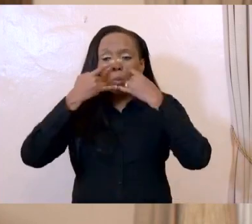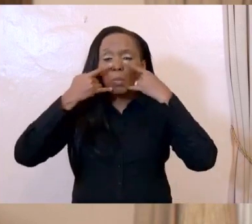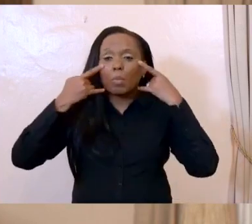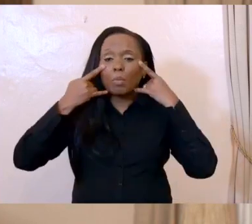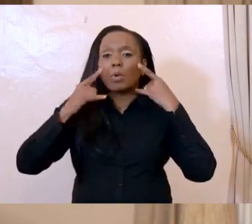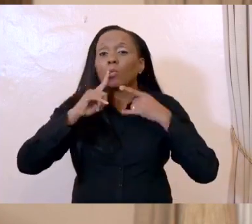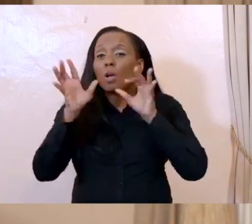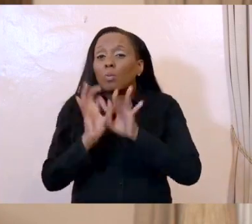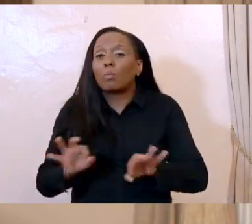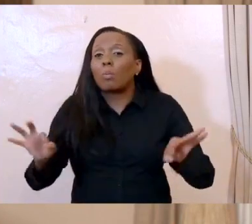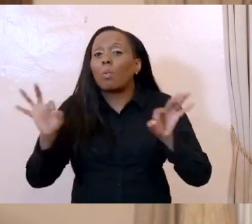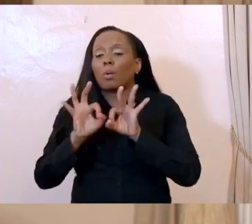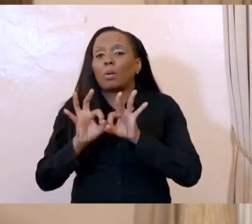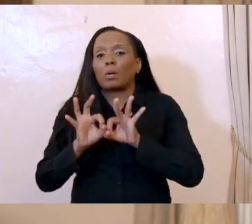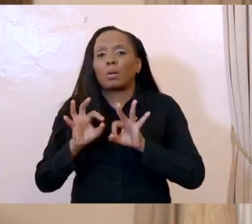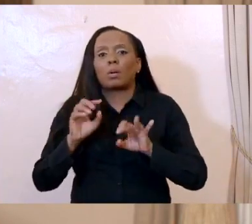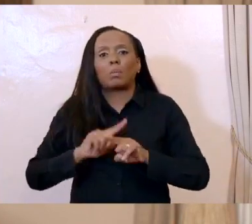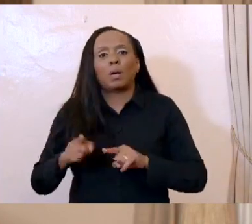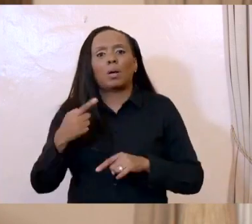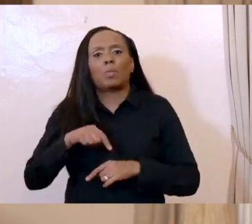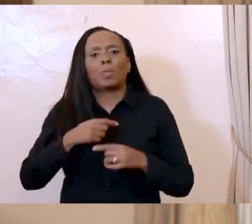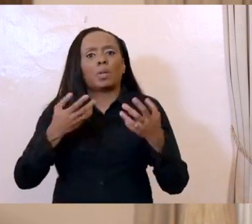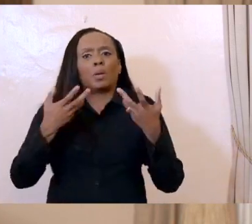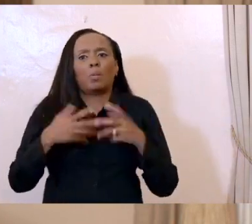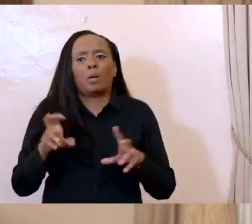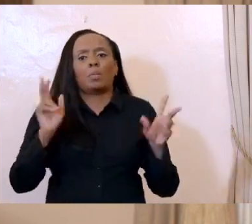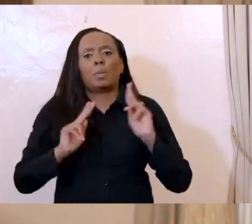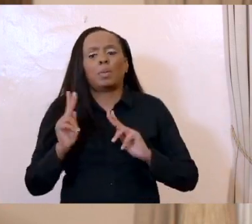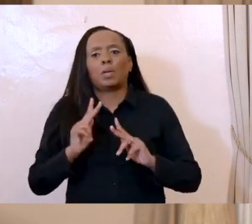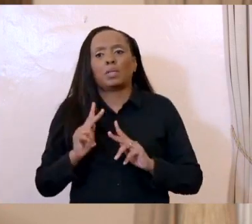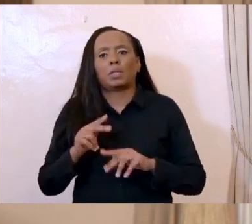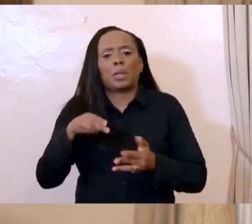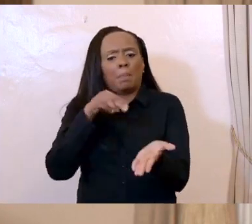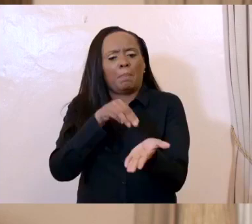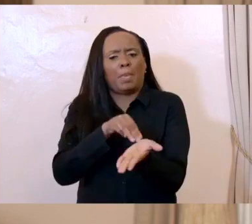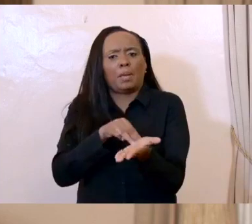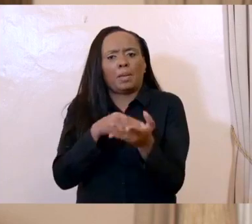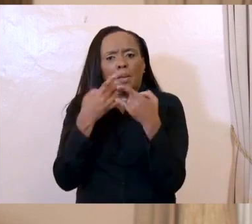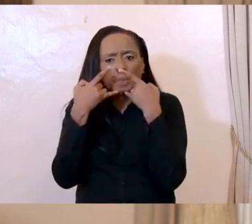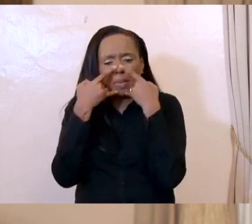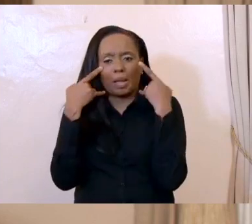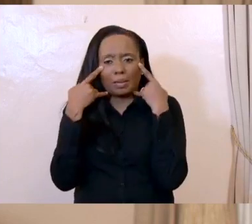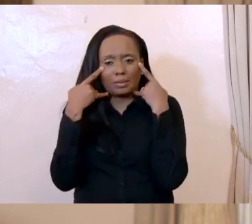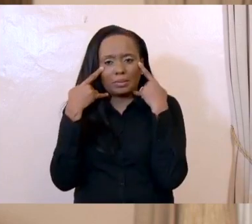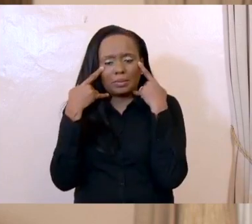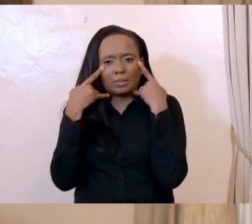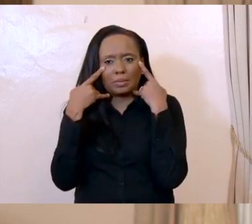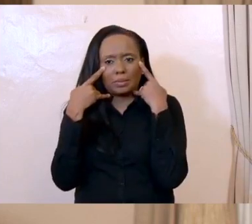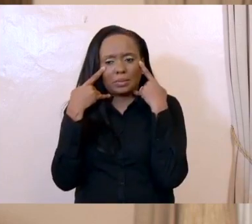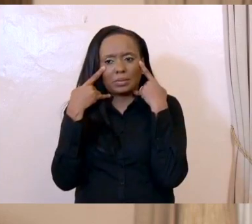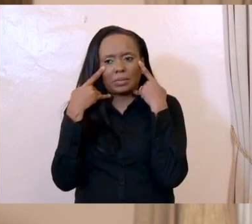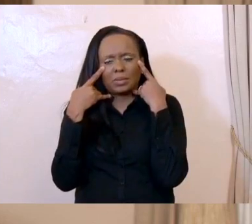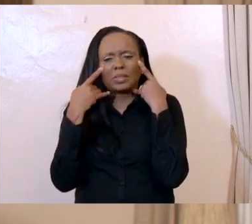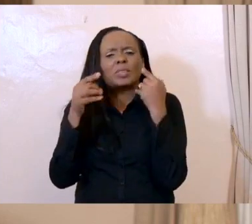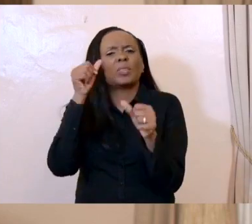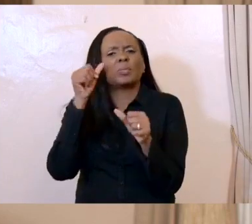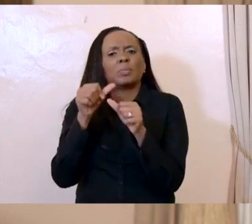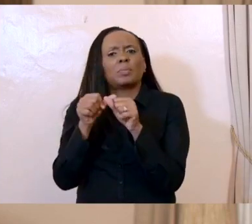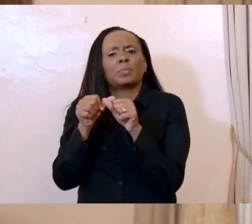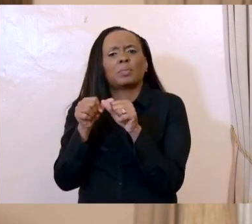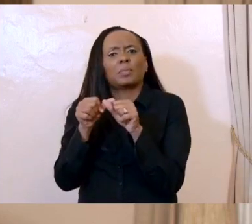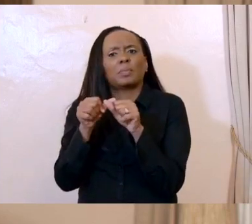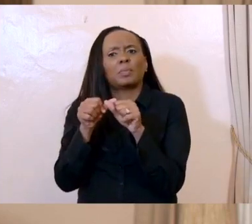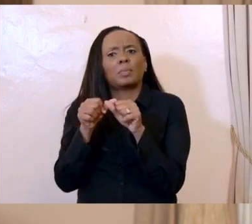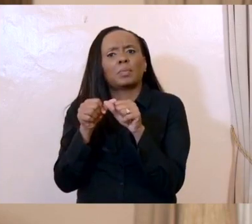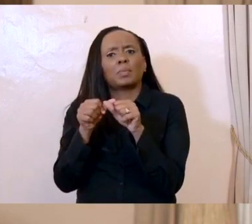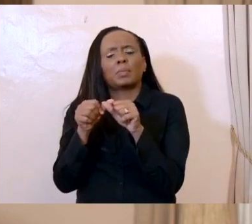what we did not want to see was people using medical masks. You have to appreciate at the time there was a sudden high surge